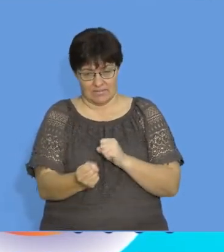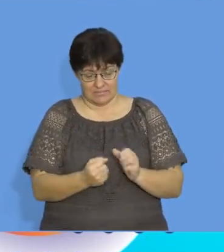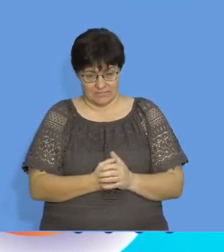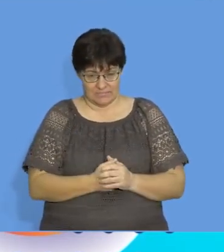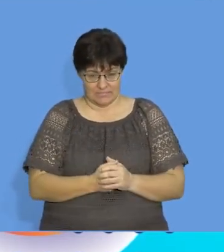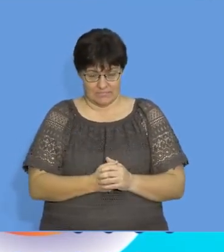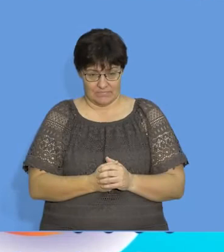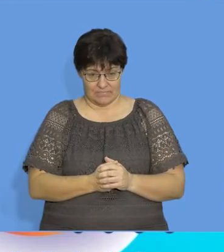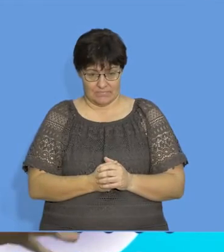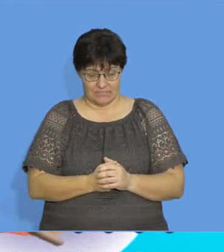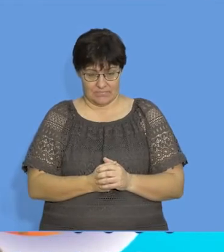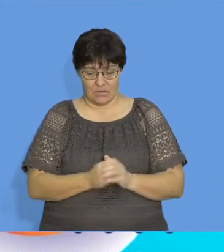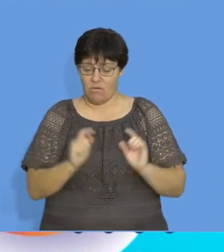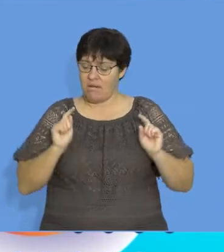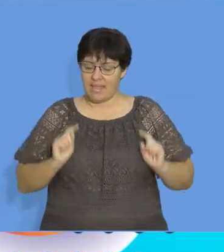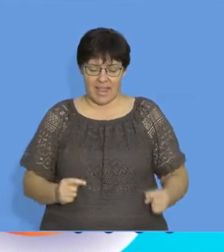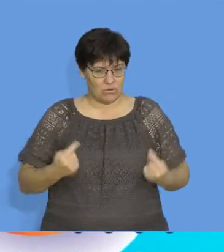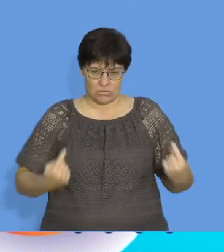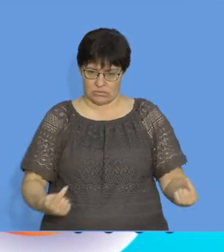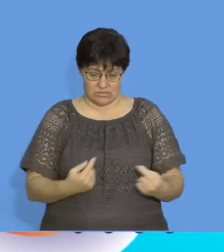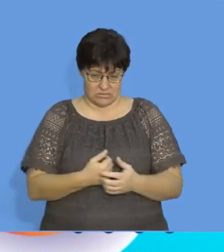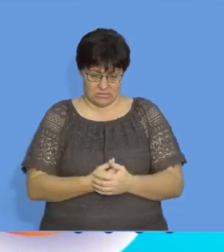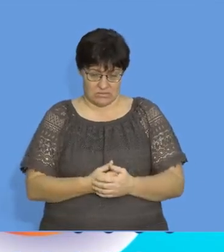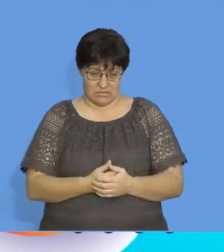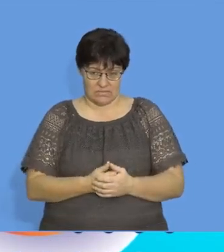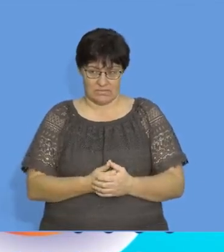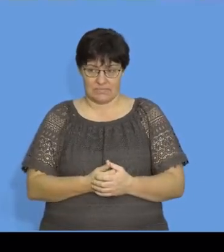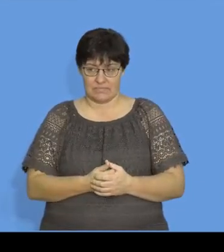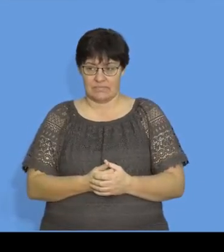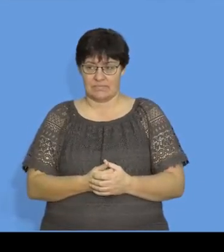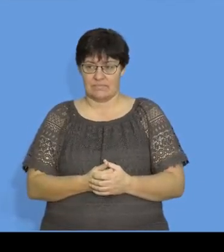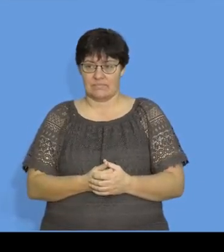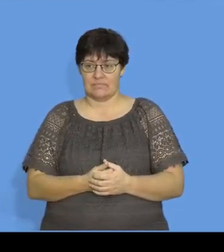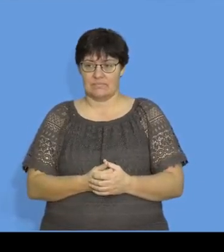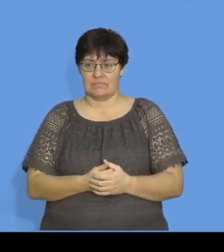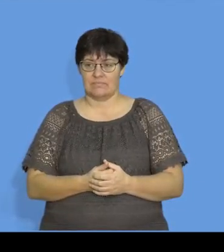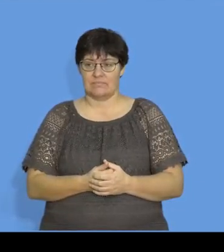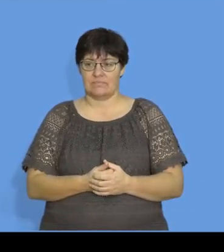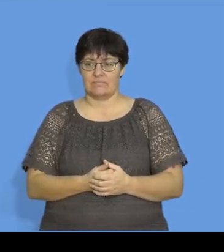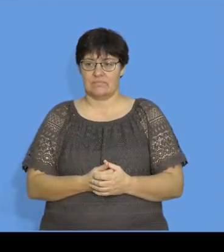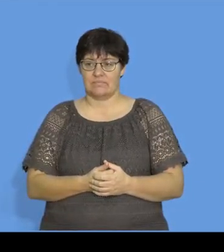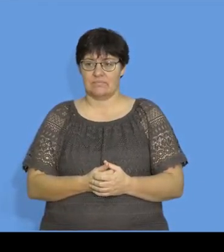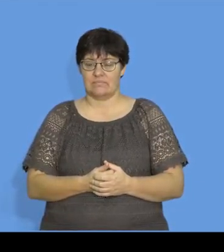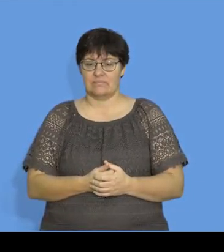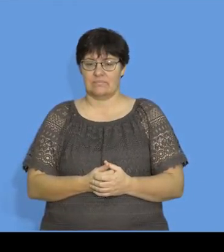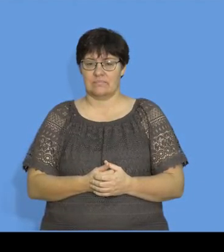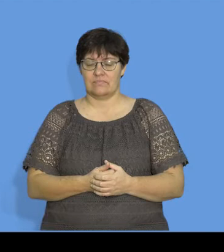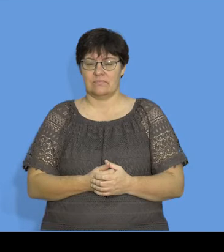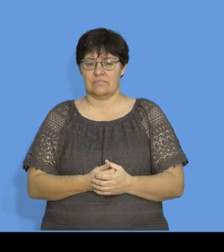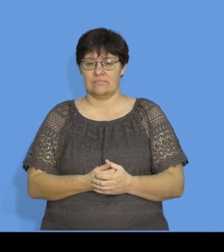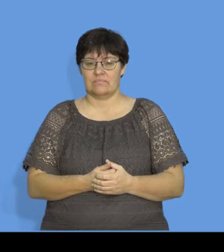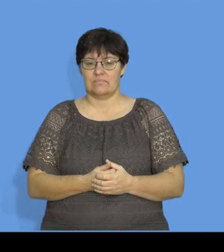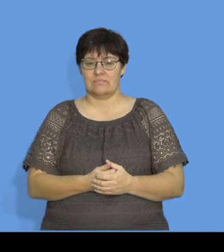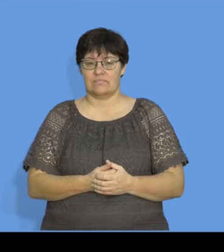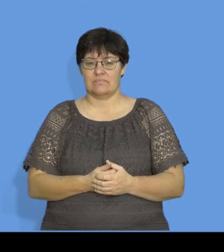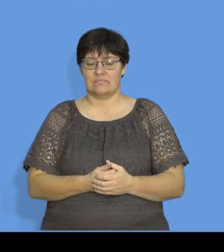in words, ever. You cannot do that, okay? So,